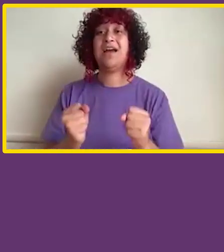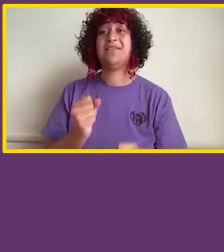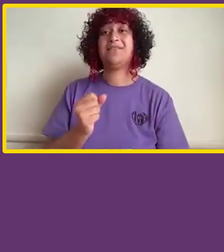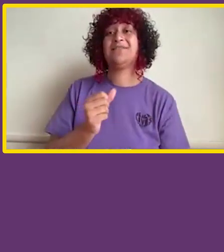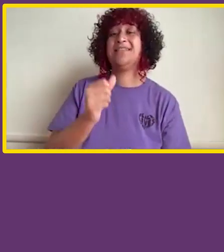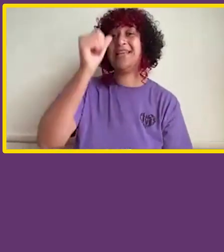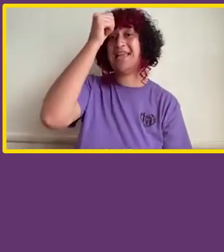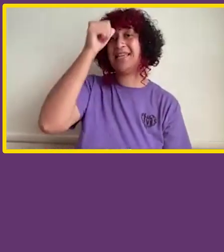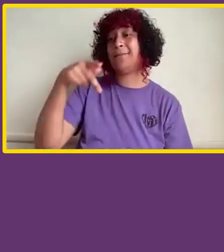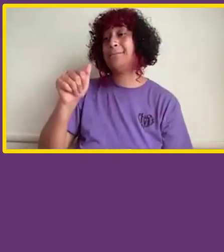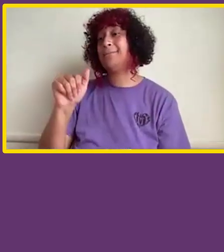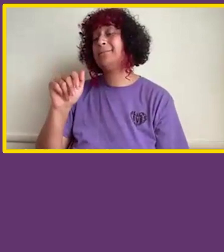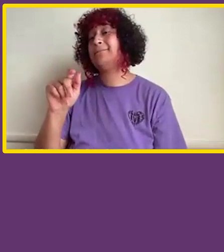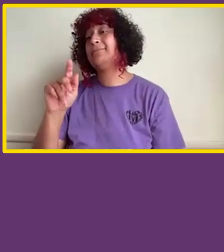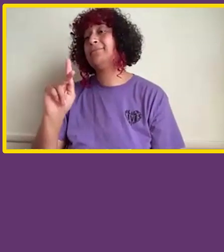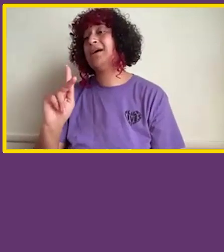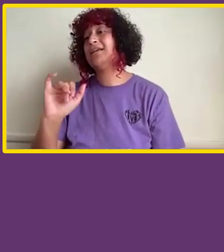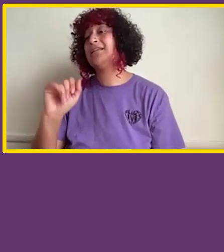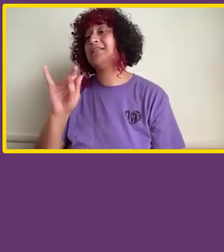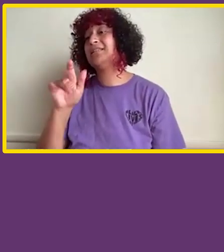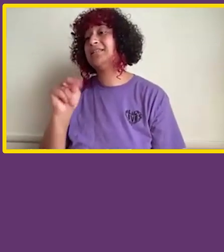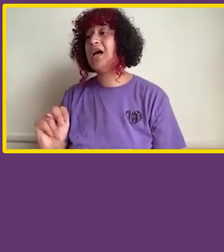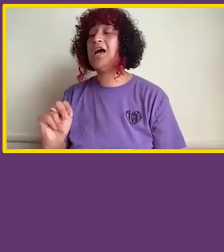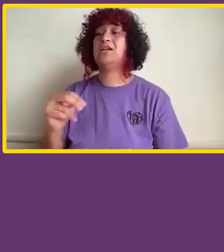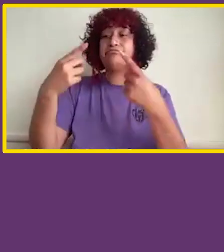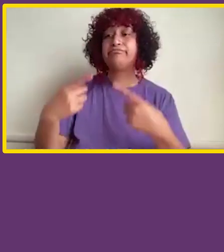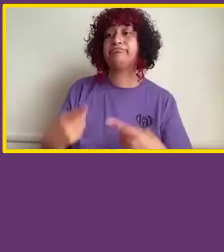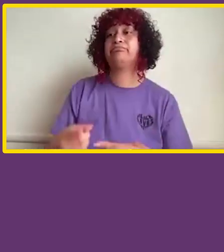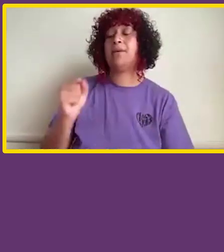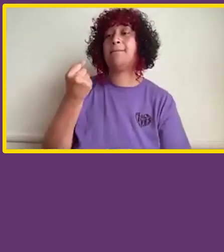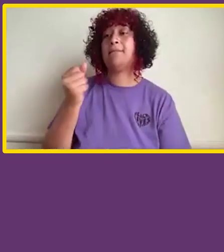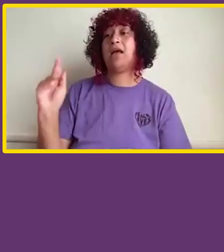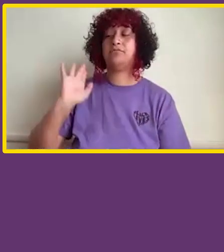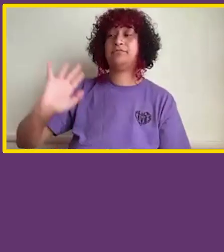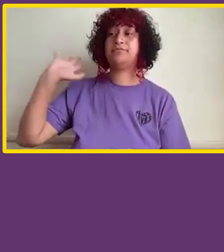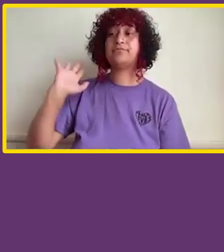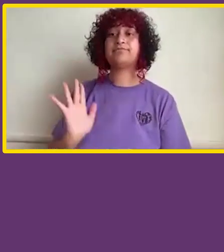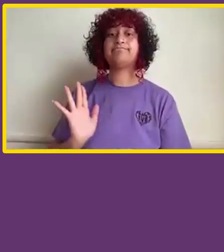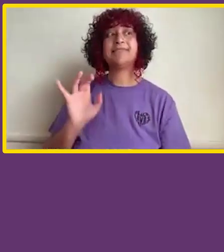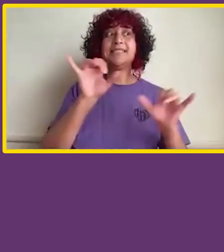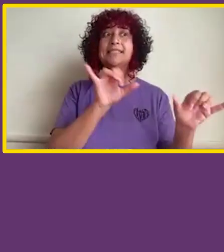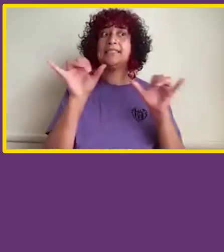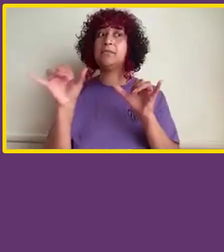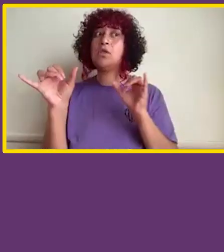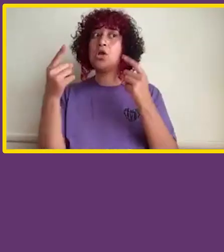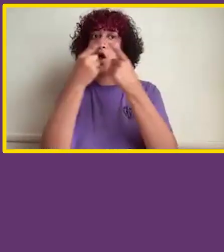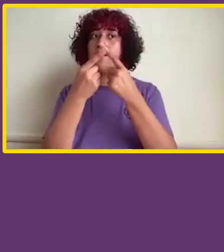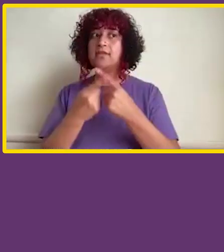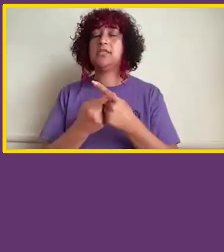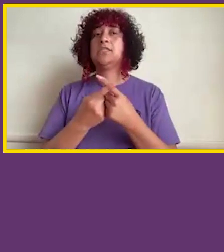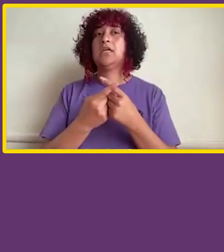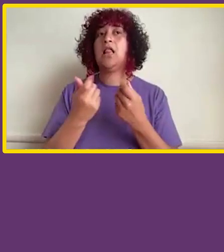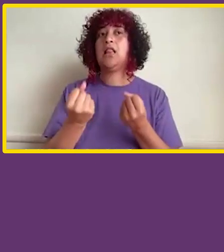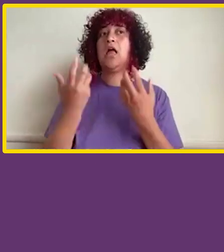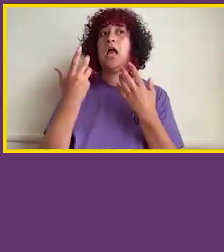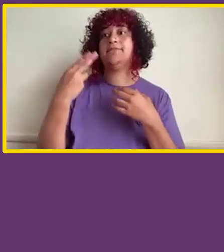1947. They're very connected. The two conflict areas are very connected. There's a lot of shared history between the